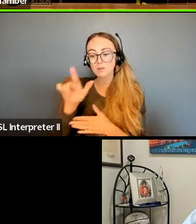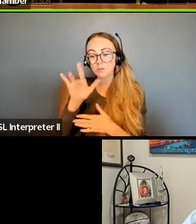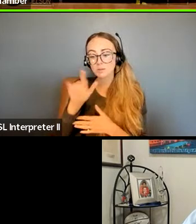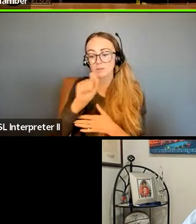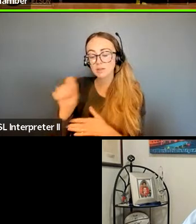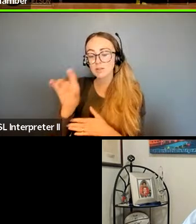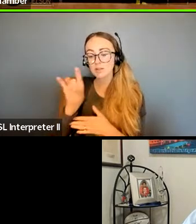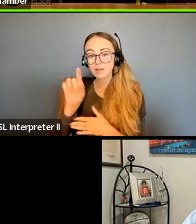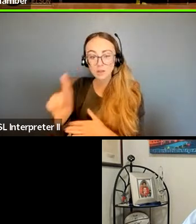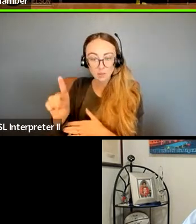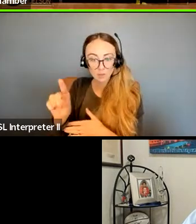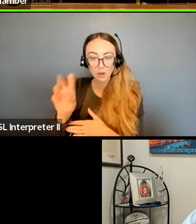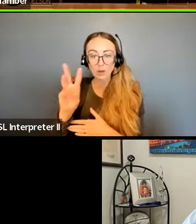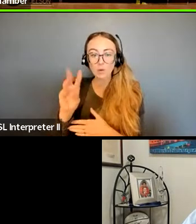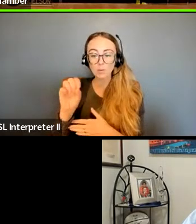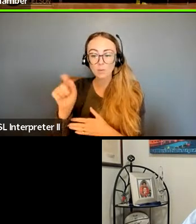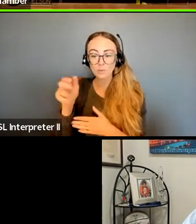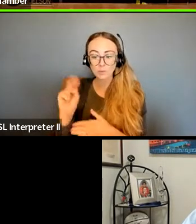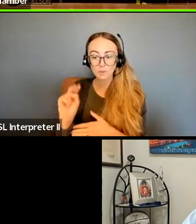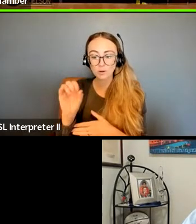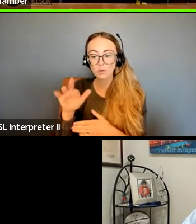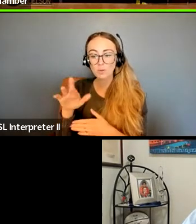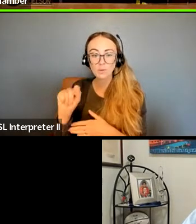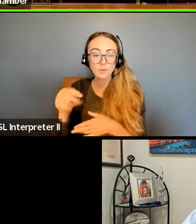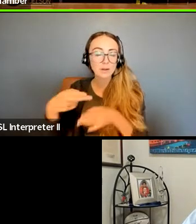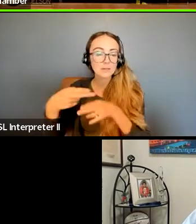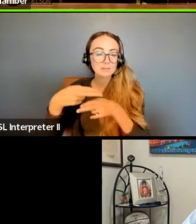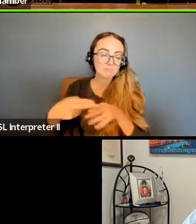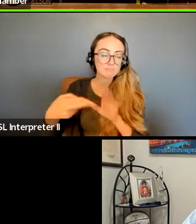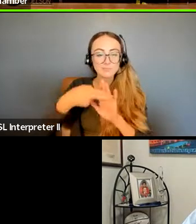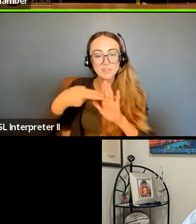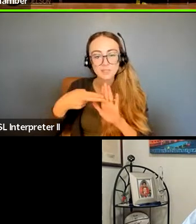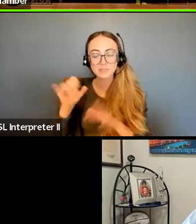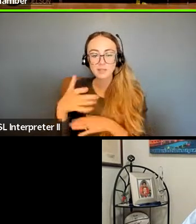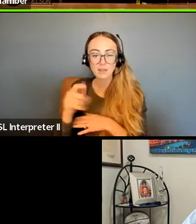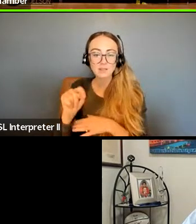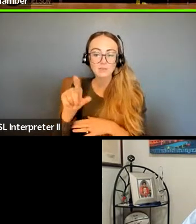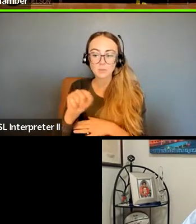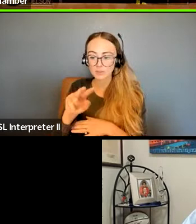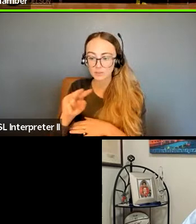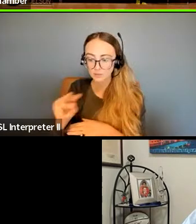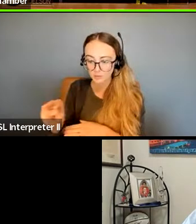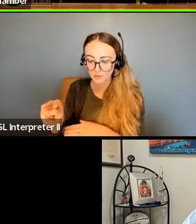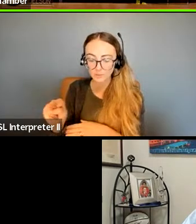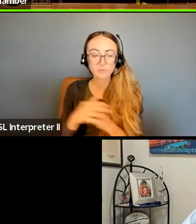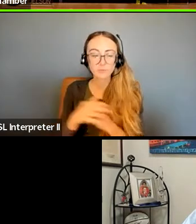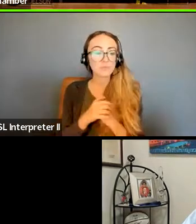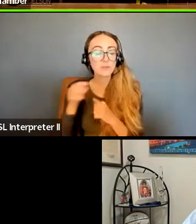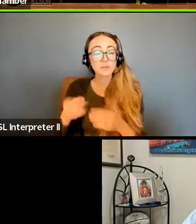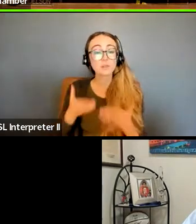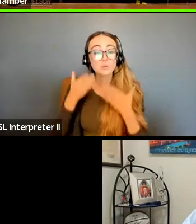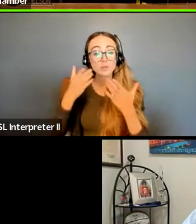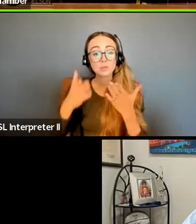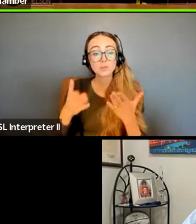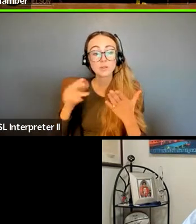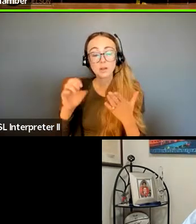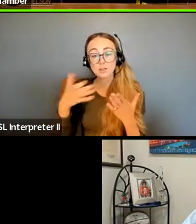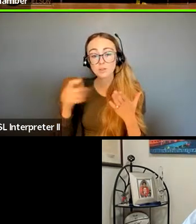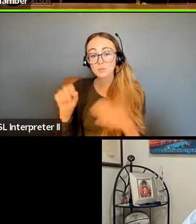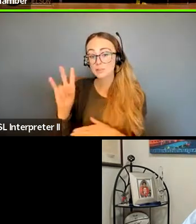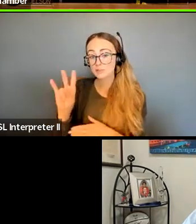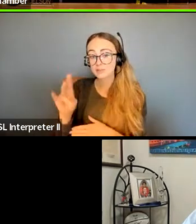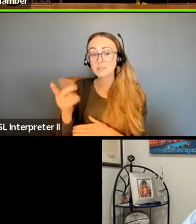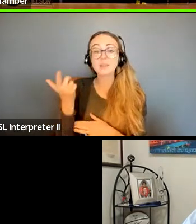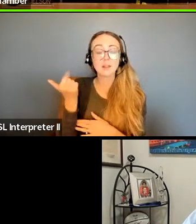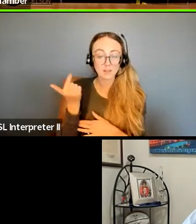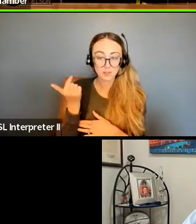the Wooten Court Designation Act of 2022. This legislation was introduced October 17th of last